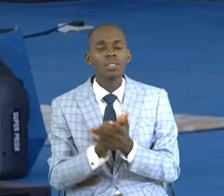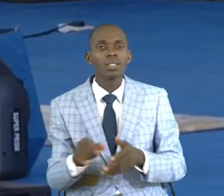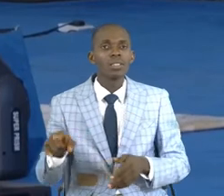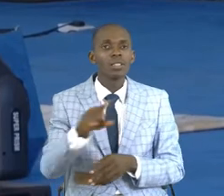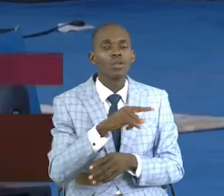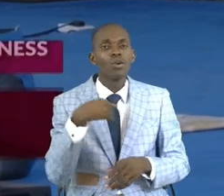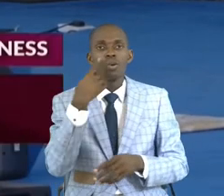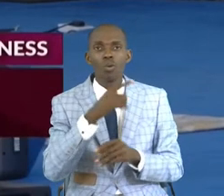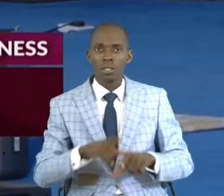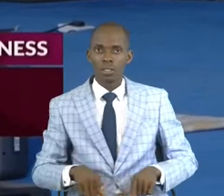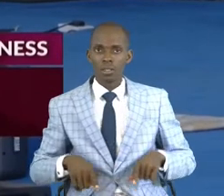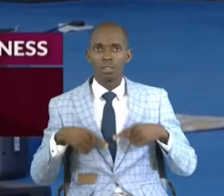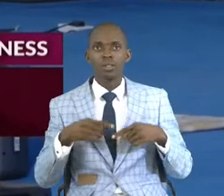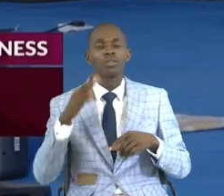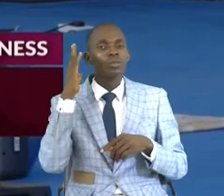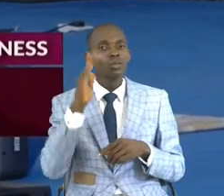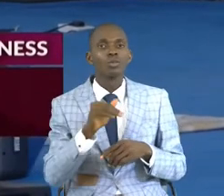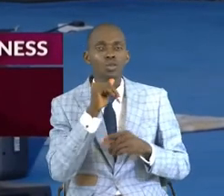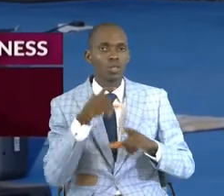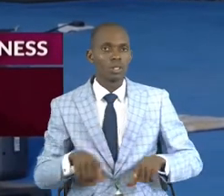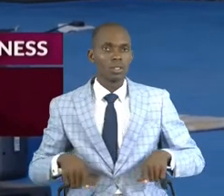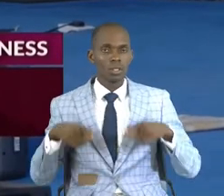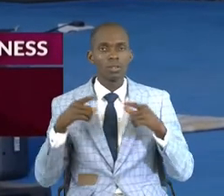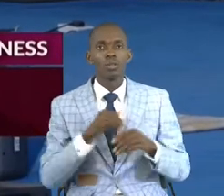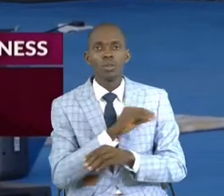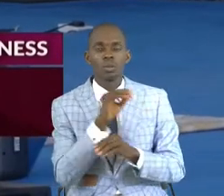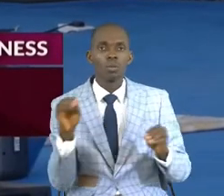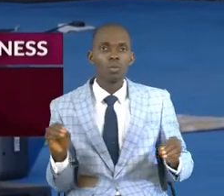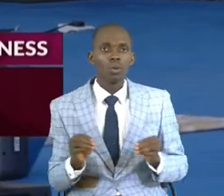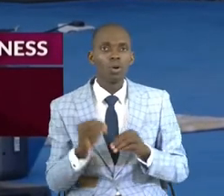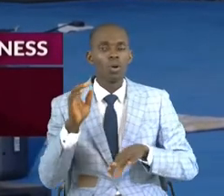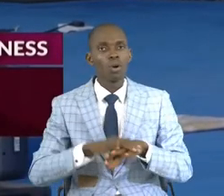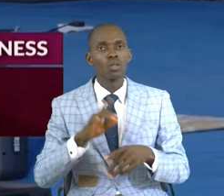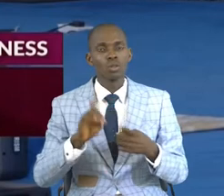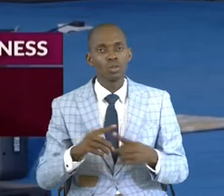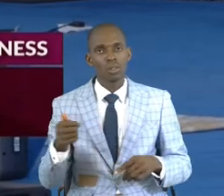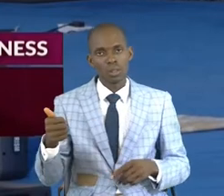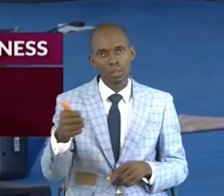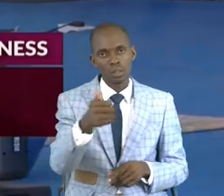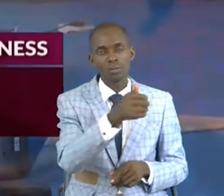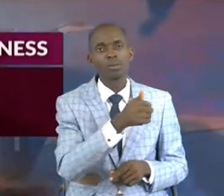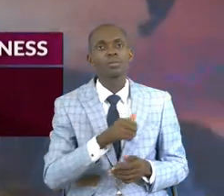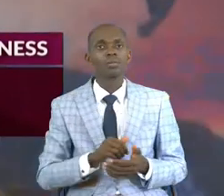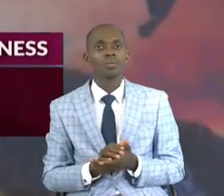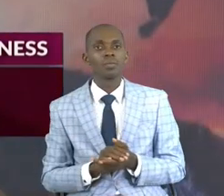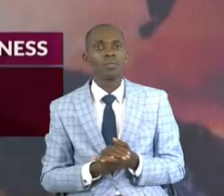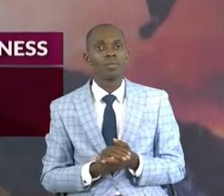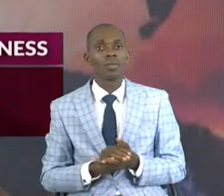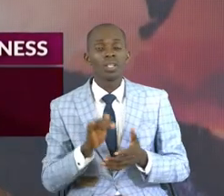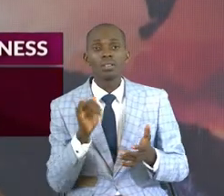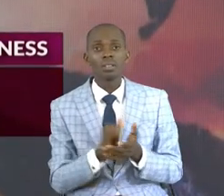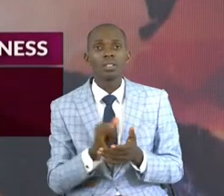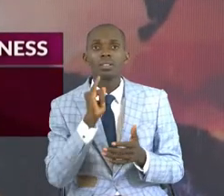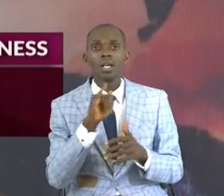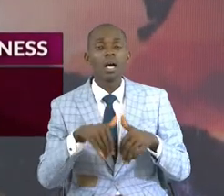live should not live henceforth unto themselves. That's how the majority of